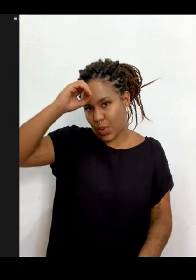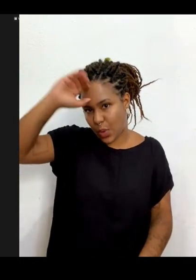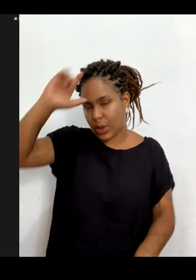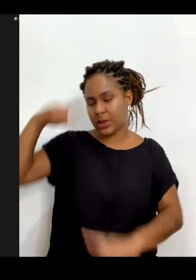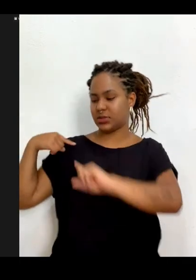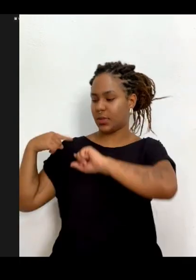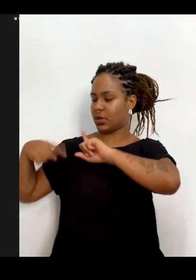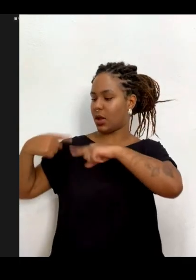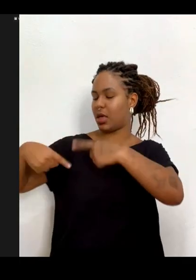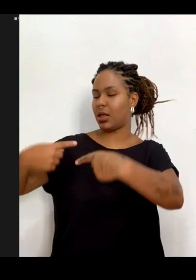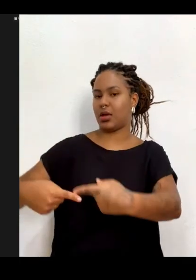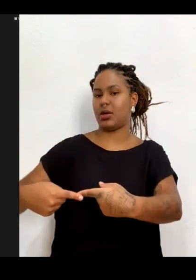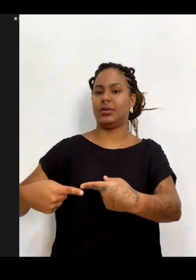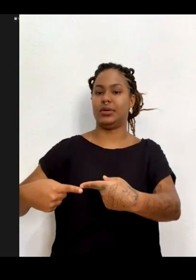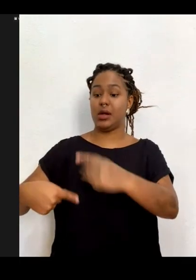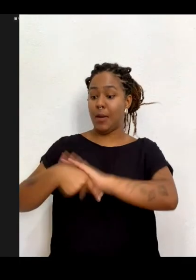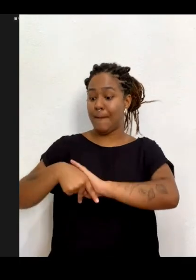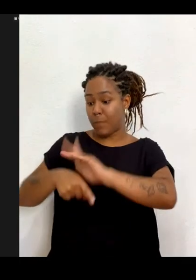foreign